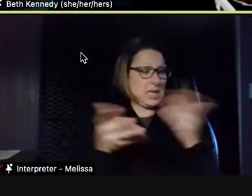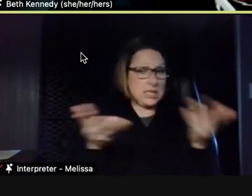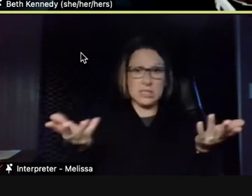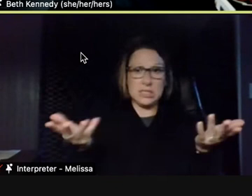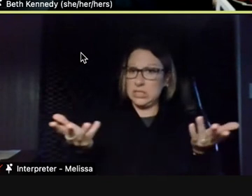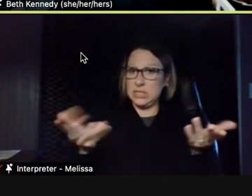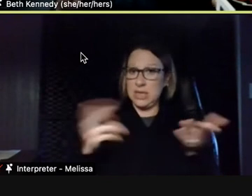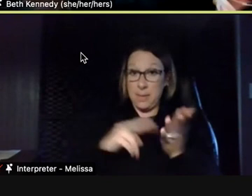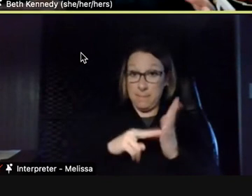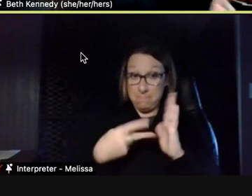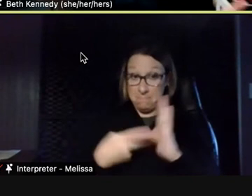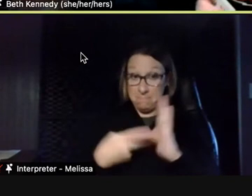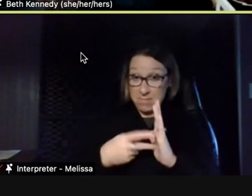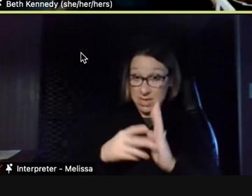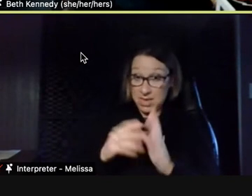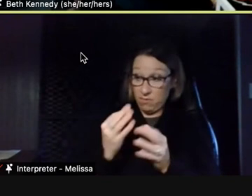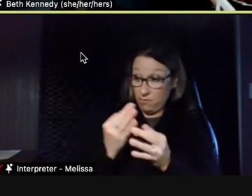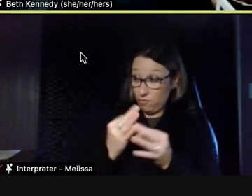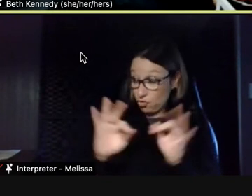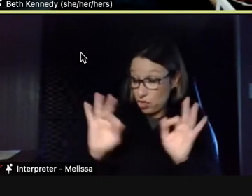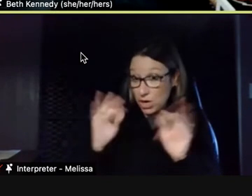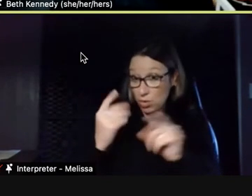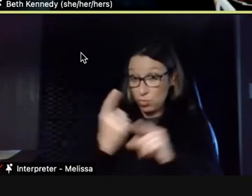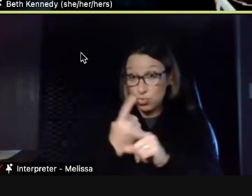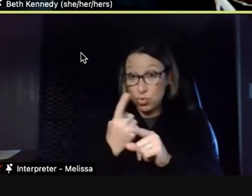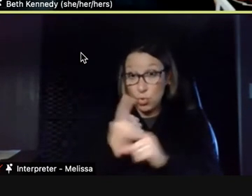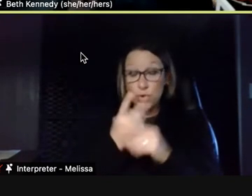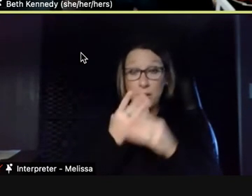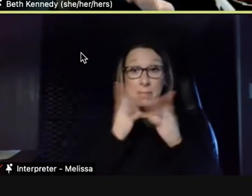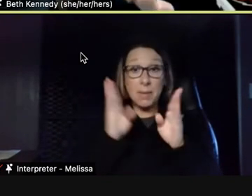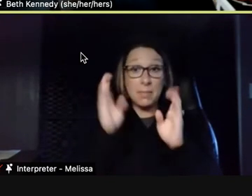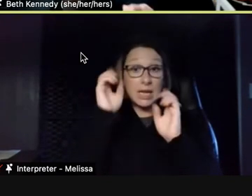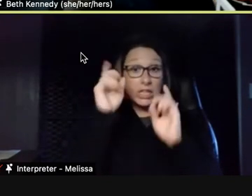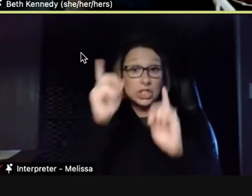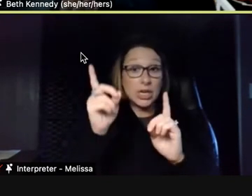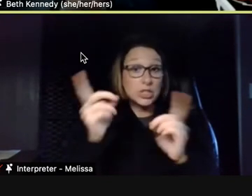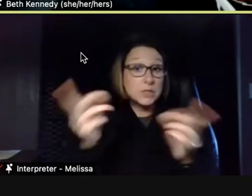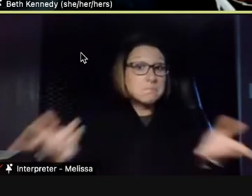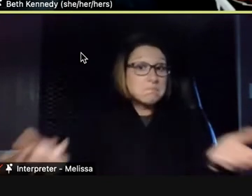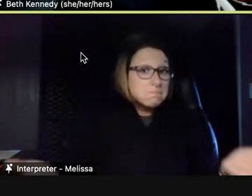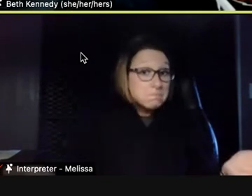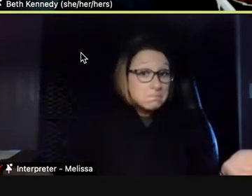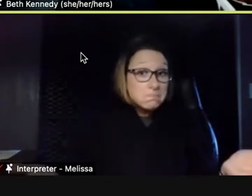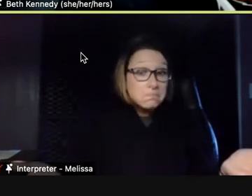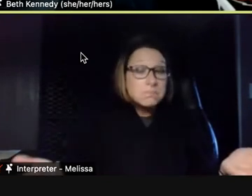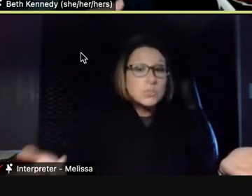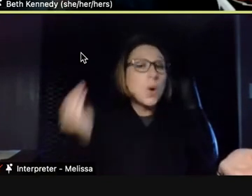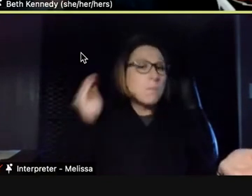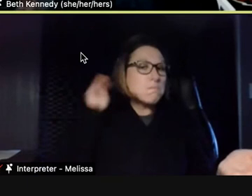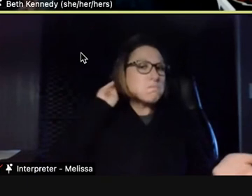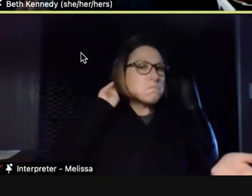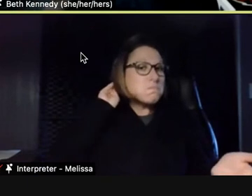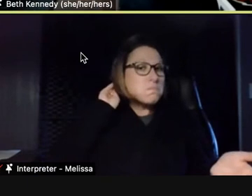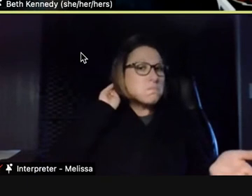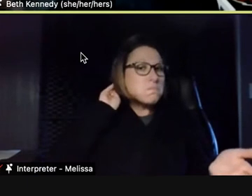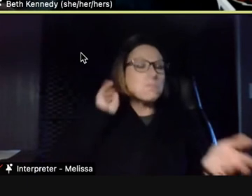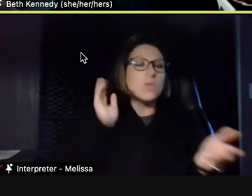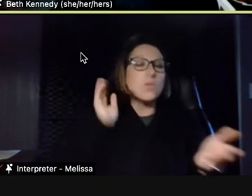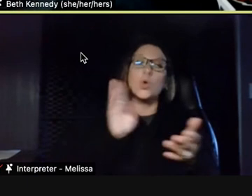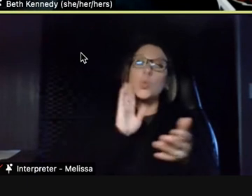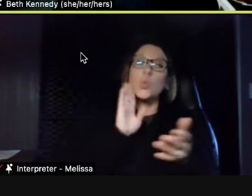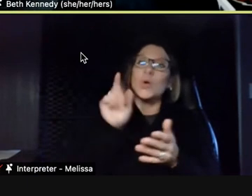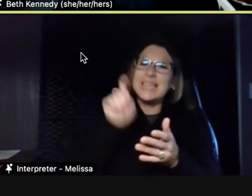public education? You can maybe use that in your bag of tricks that you will need to advocate